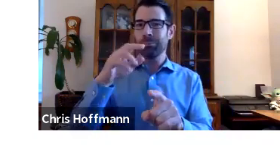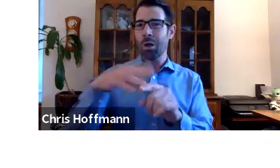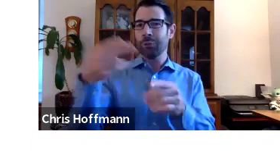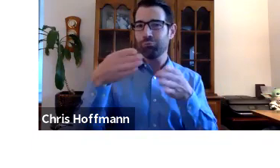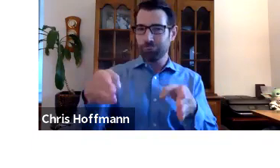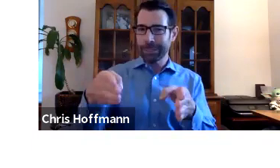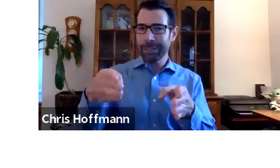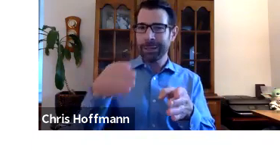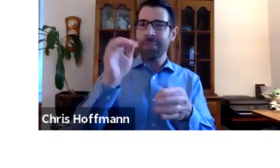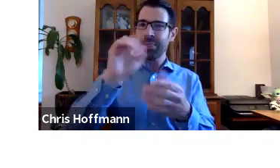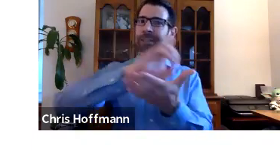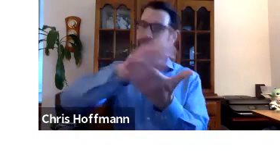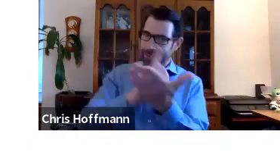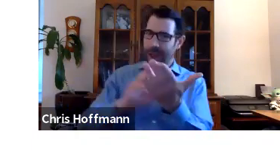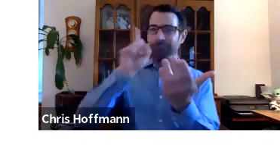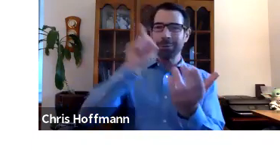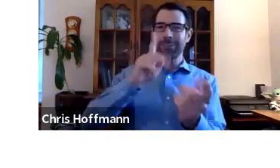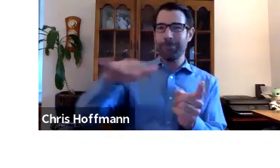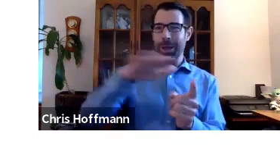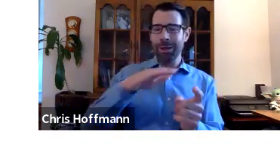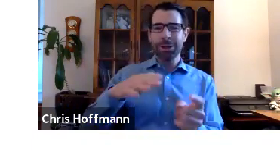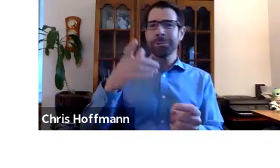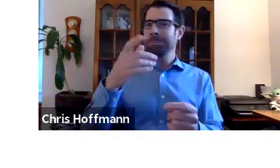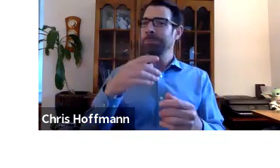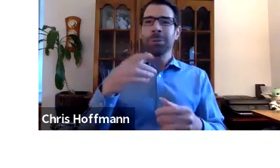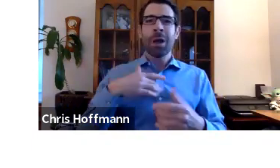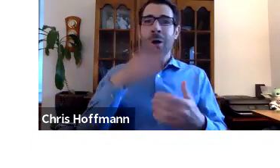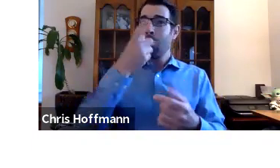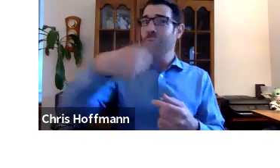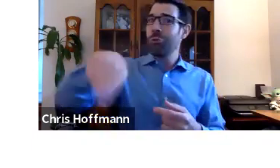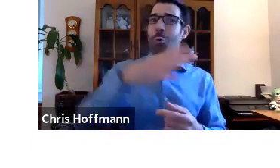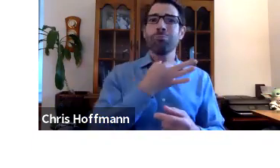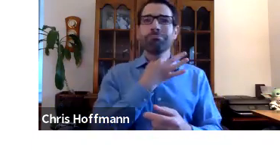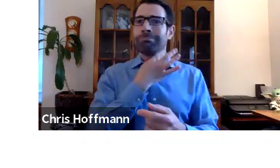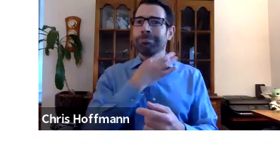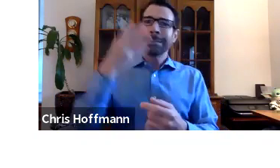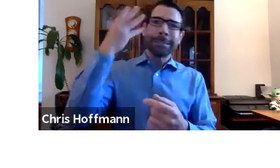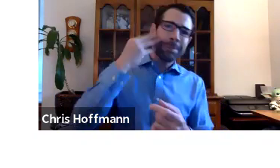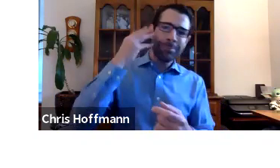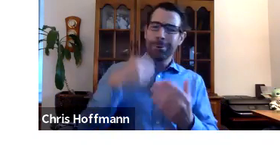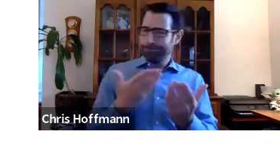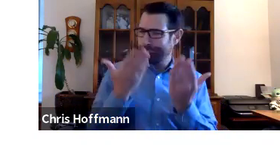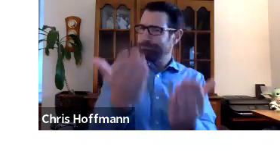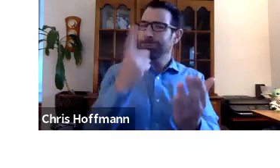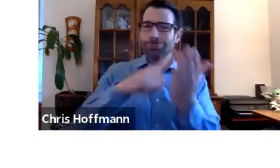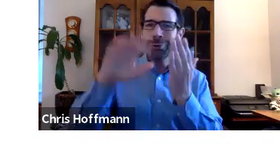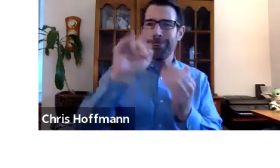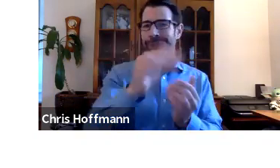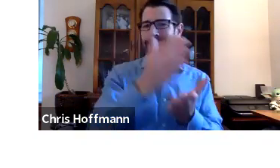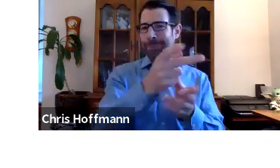a Mozzaria Pizza on H Street in Washington, D.C. And these two outside entities